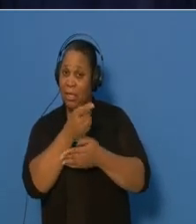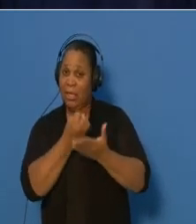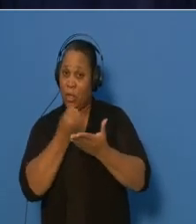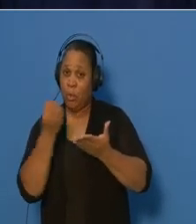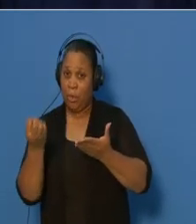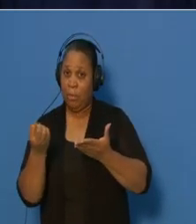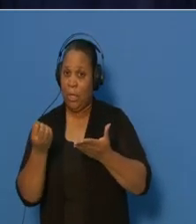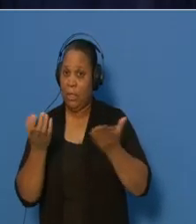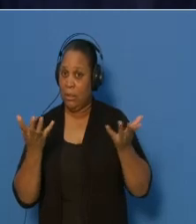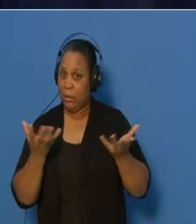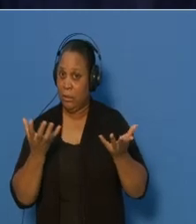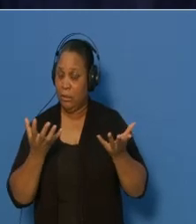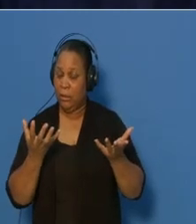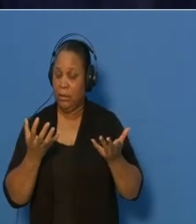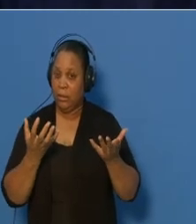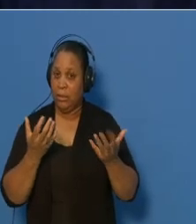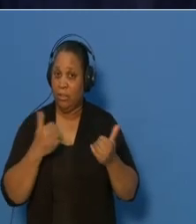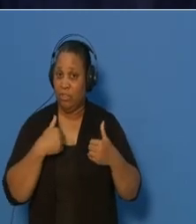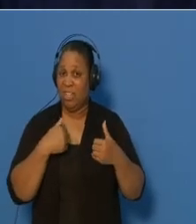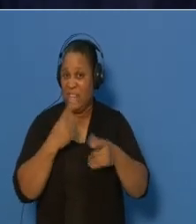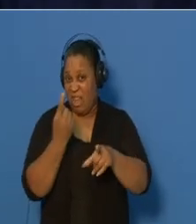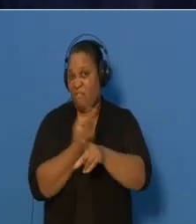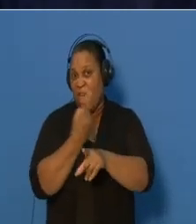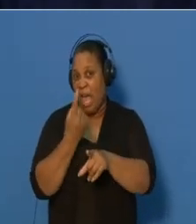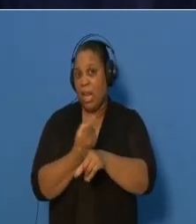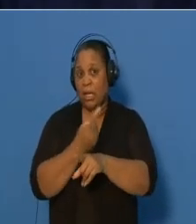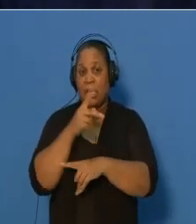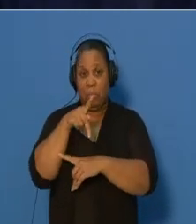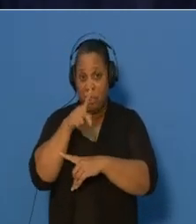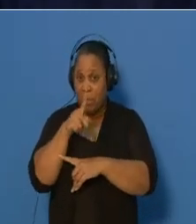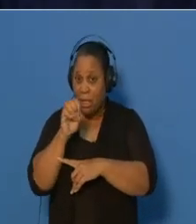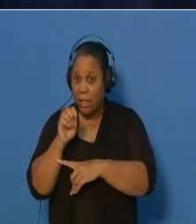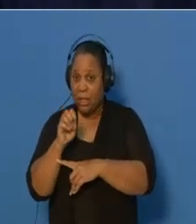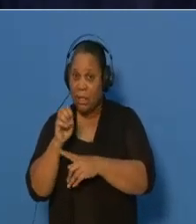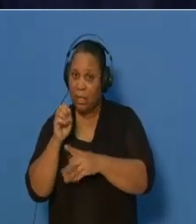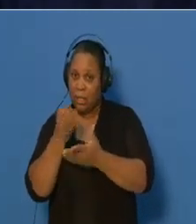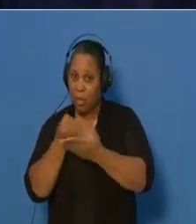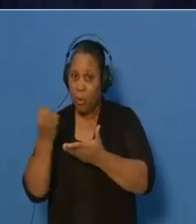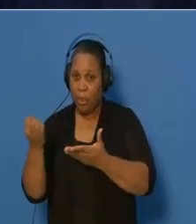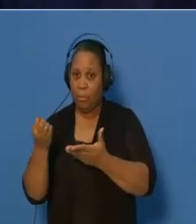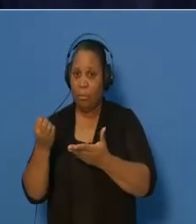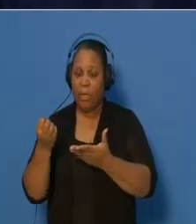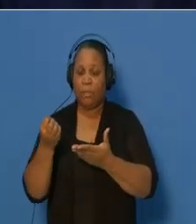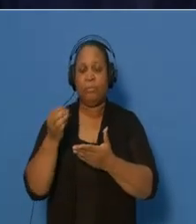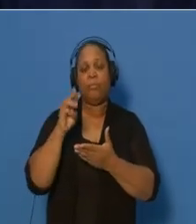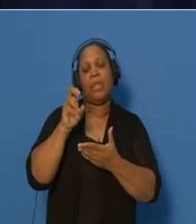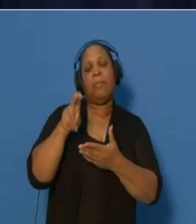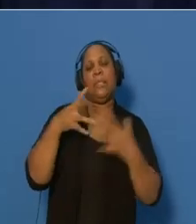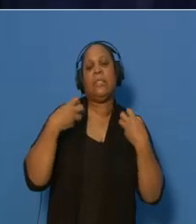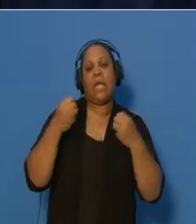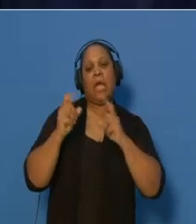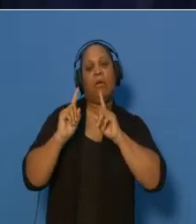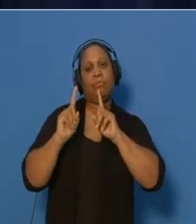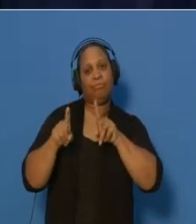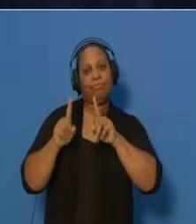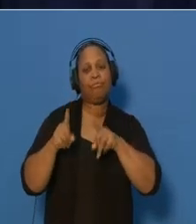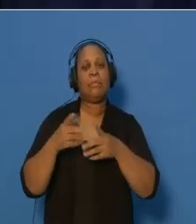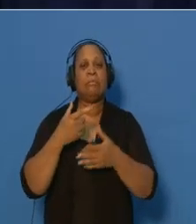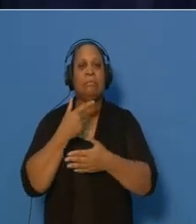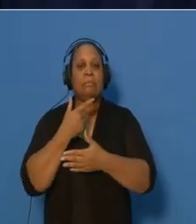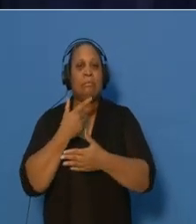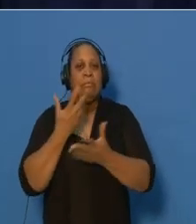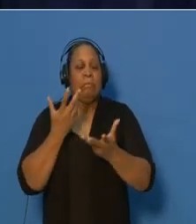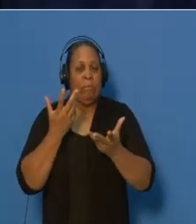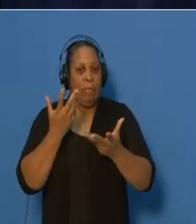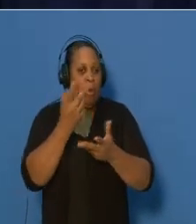The nursing homes, do they have adequate PPE equipment? Again, as I indicated with Owen, there is one